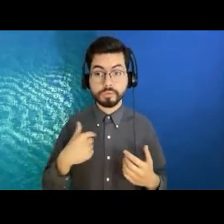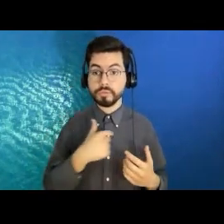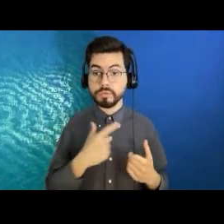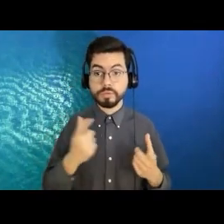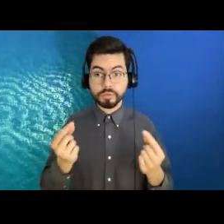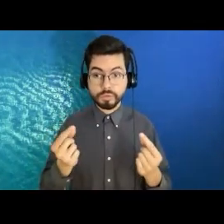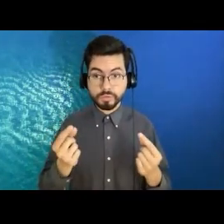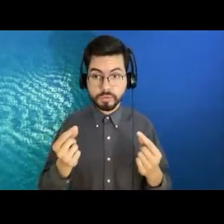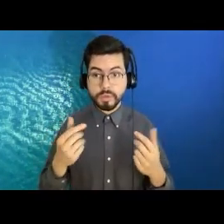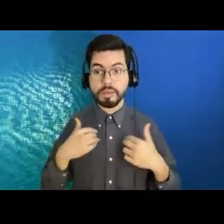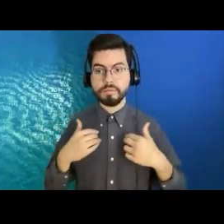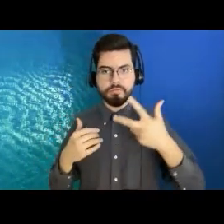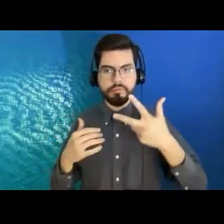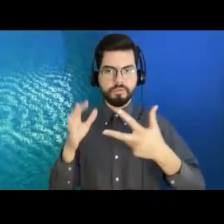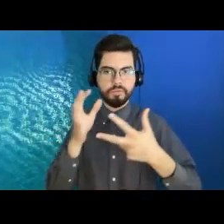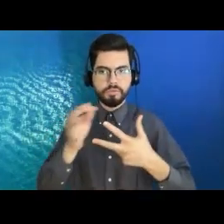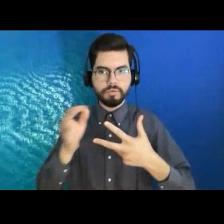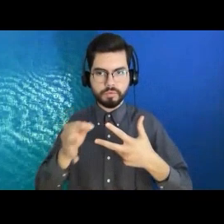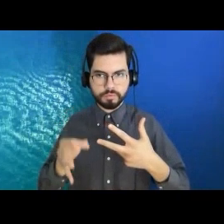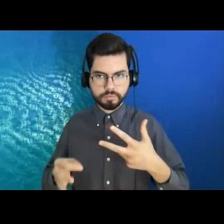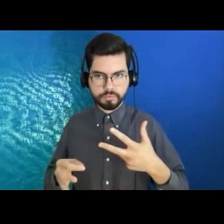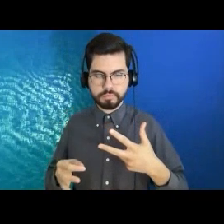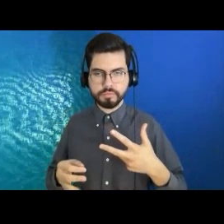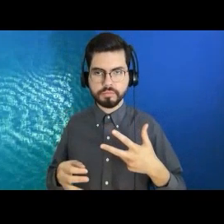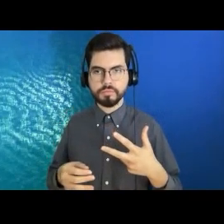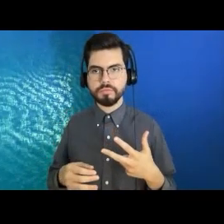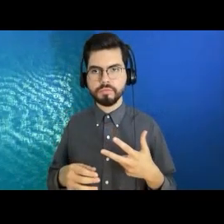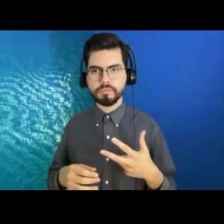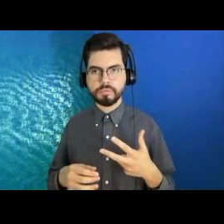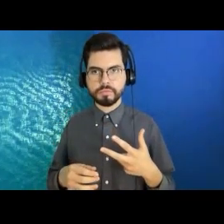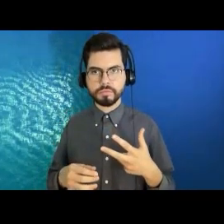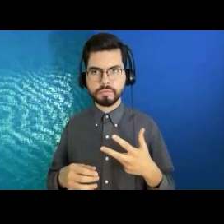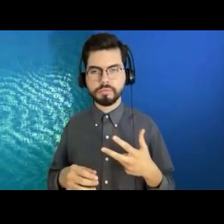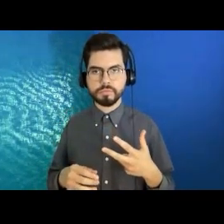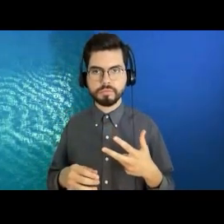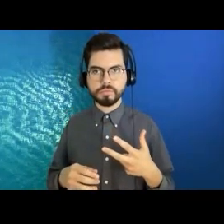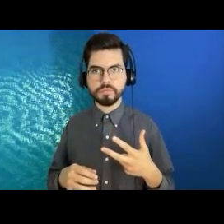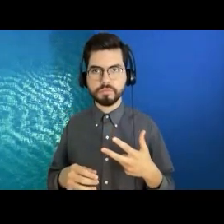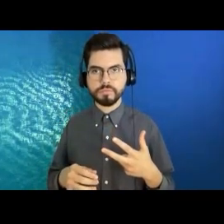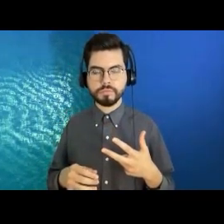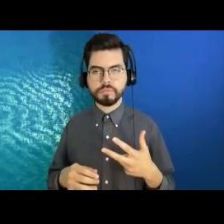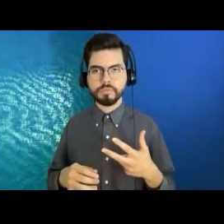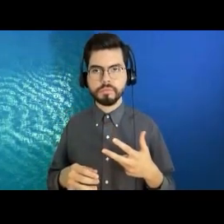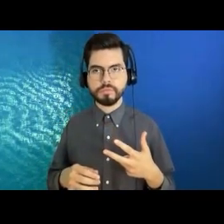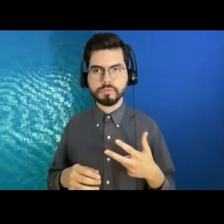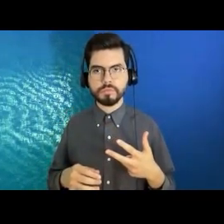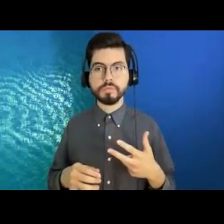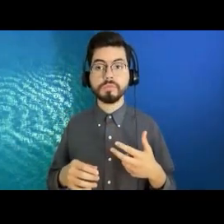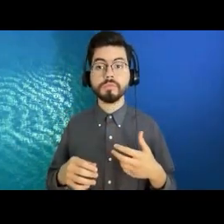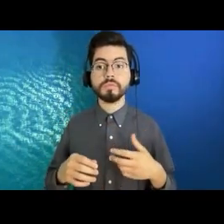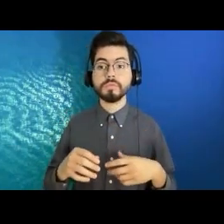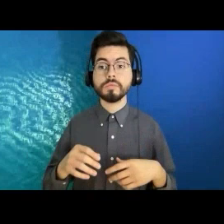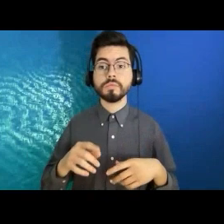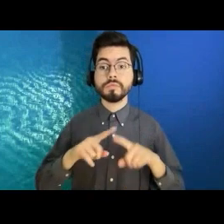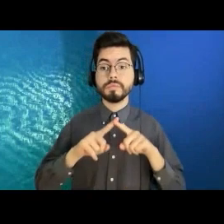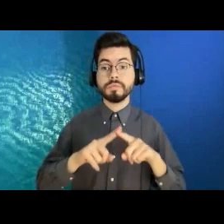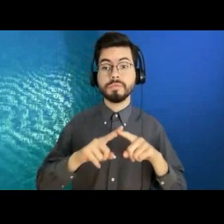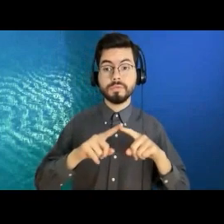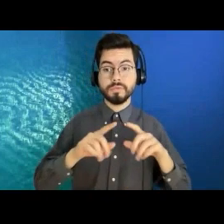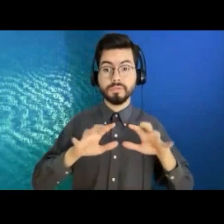3 alternatives that vary slightly in the population size, in